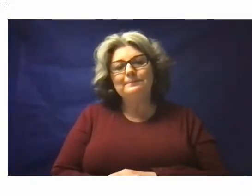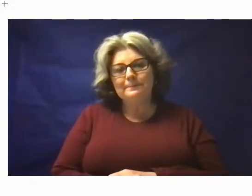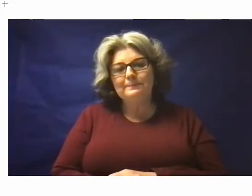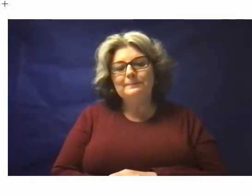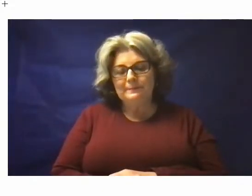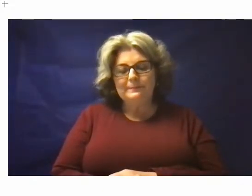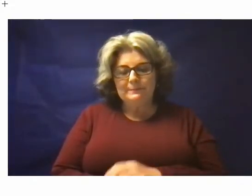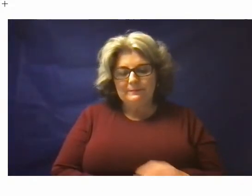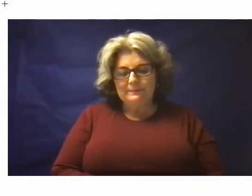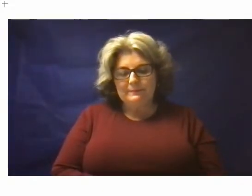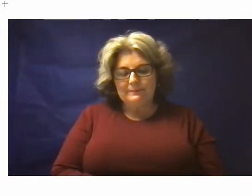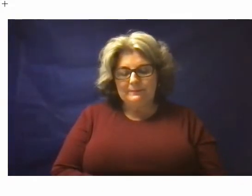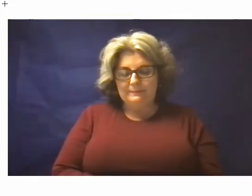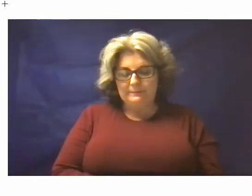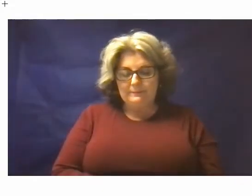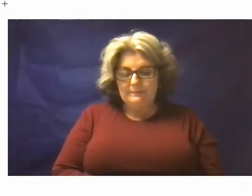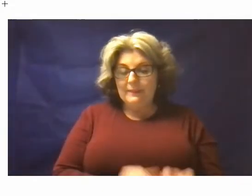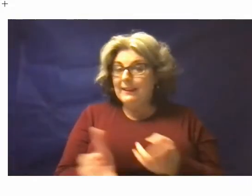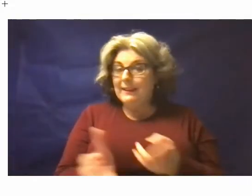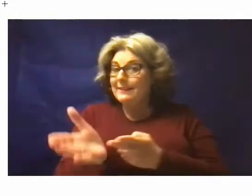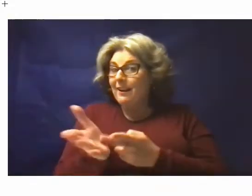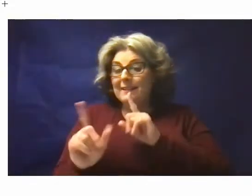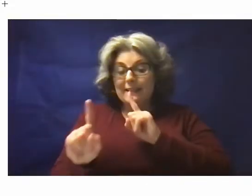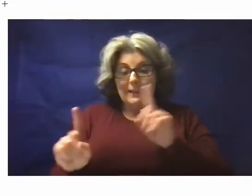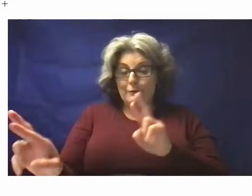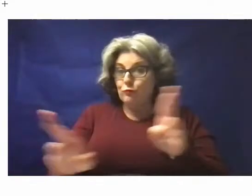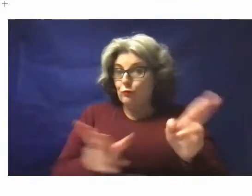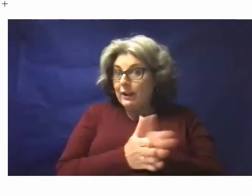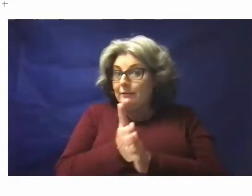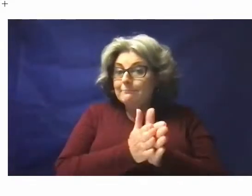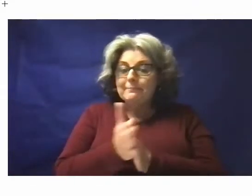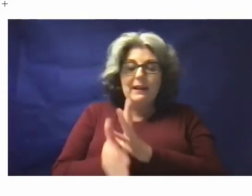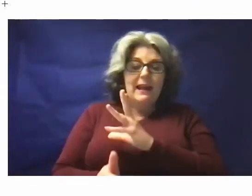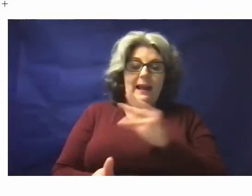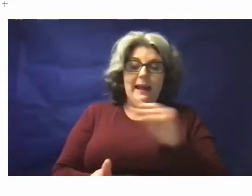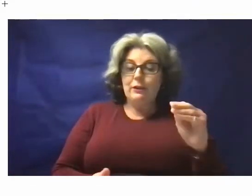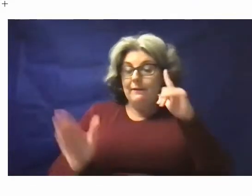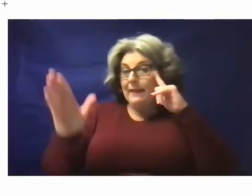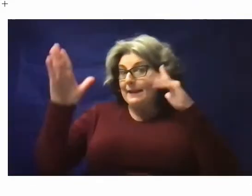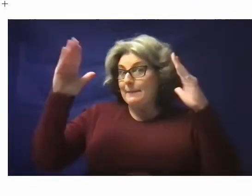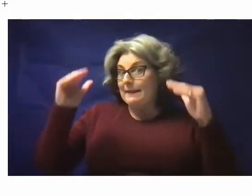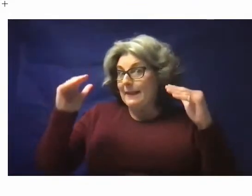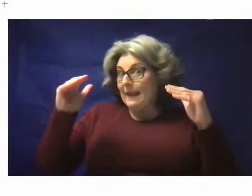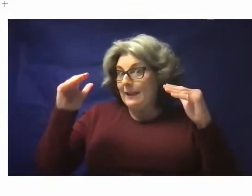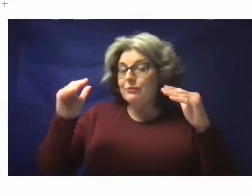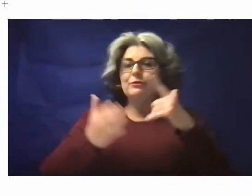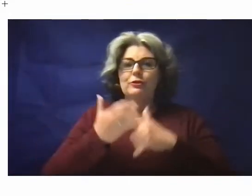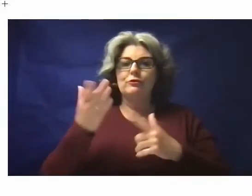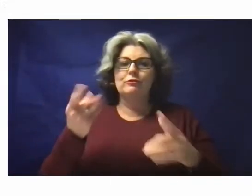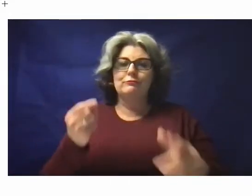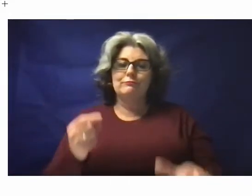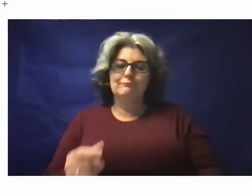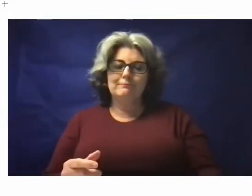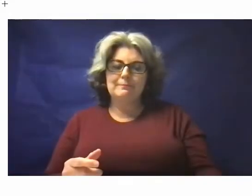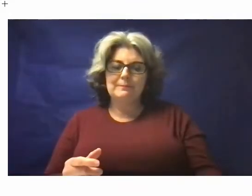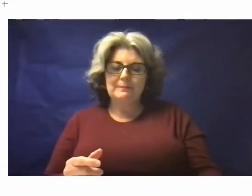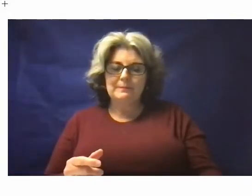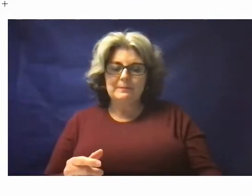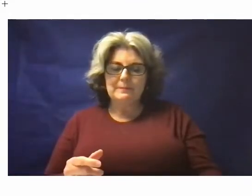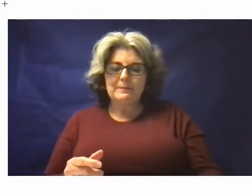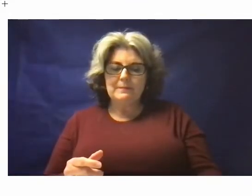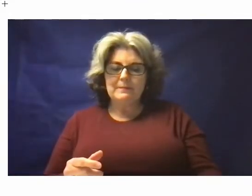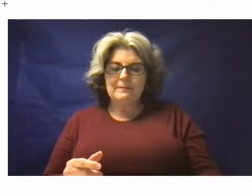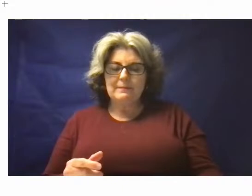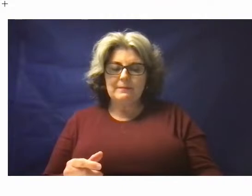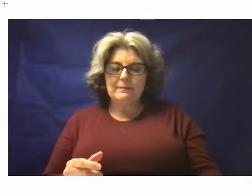the honest answer. And so if you're ready and you have that expectation and you know what to expect, then that will help you kind of move